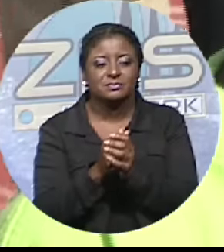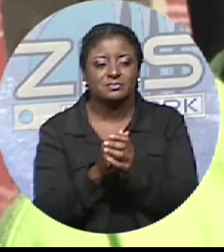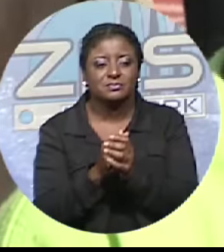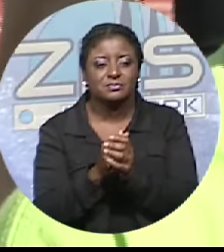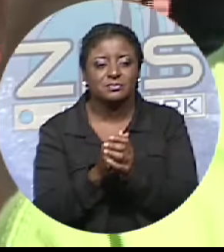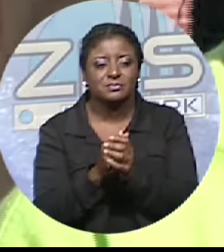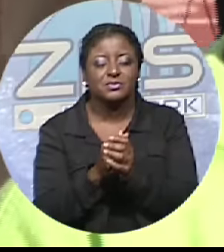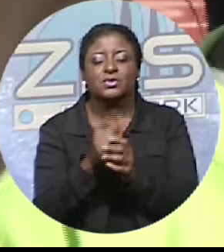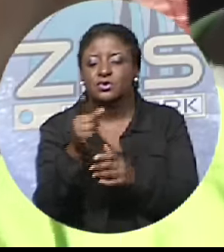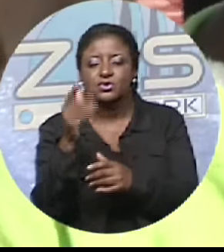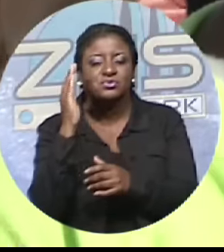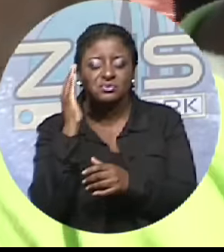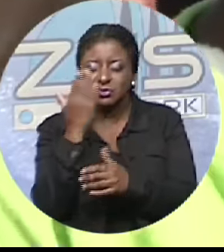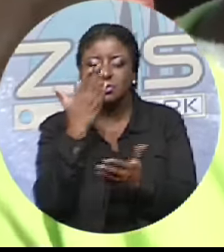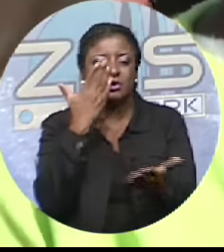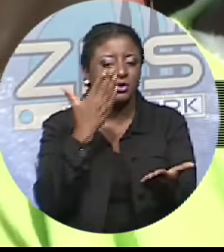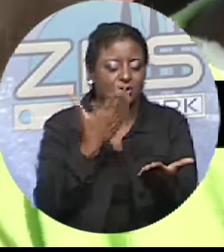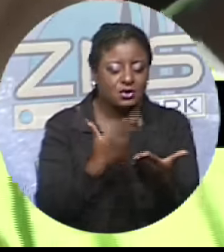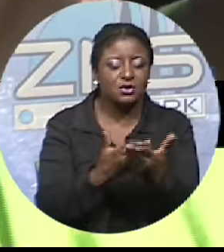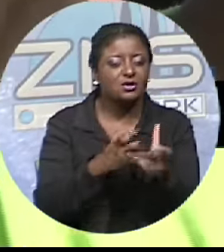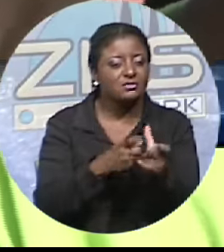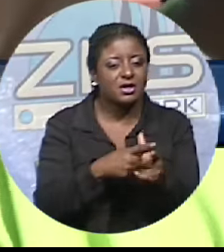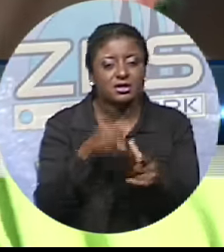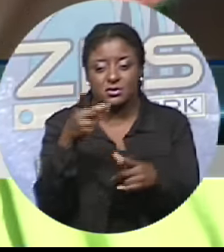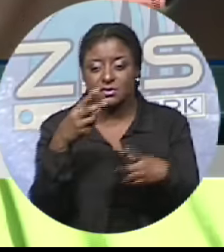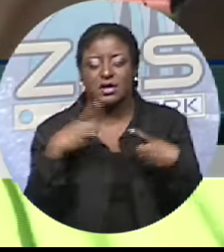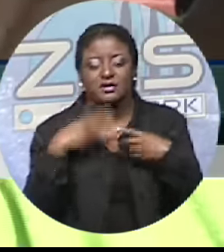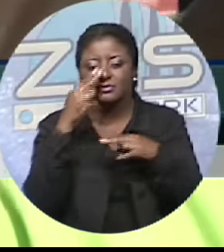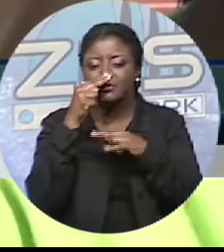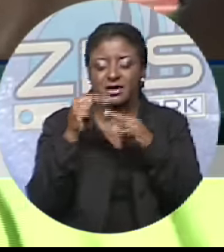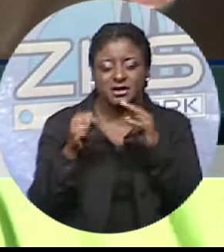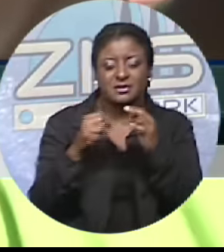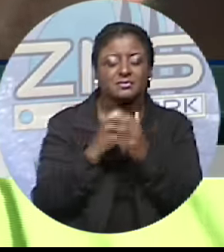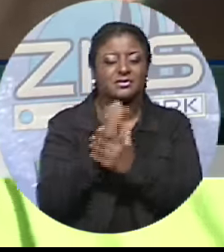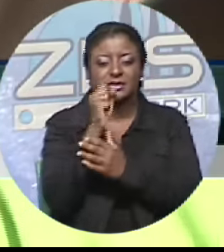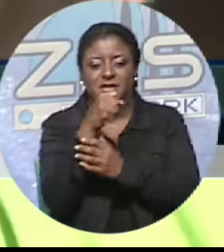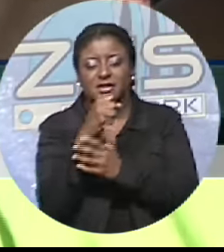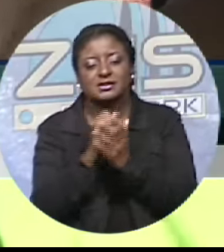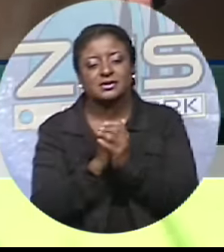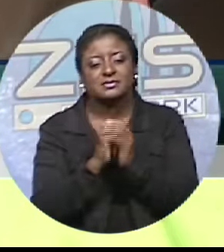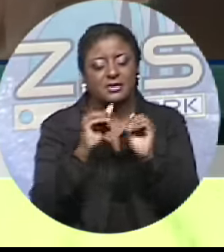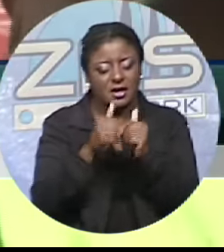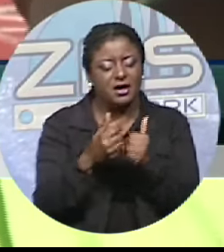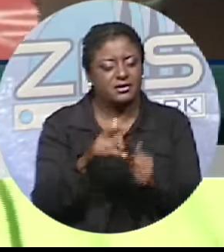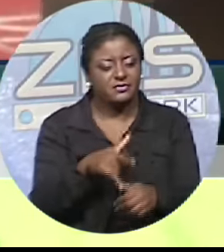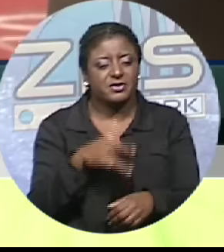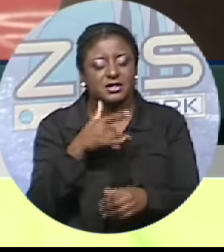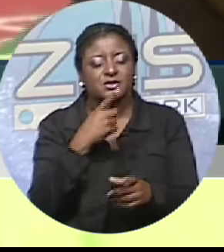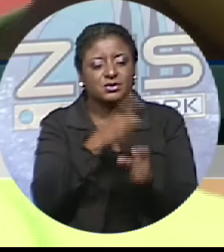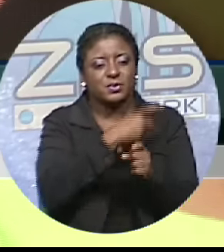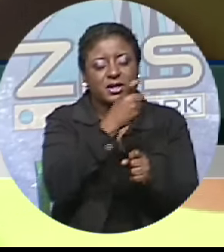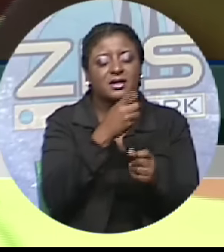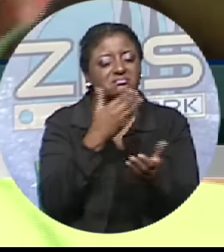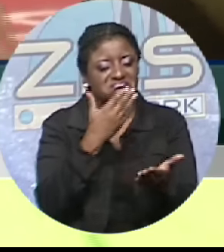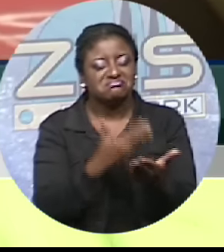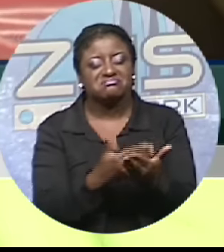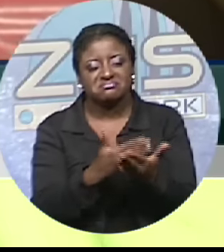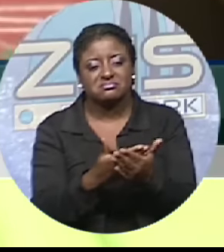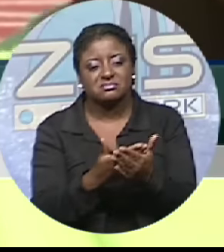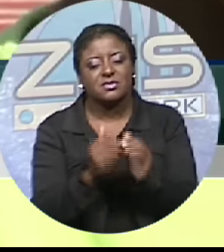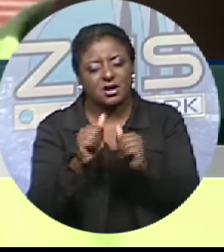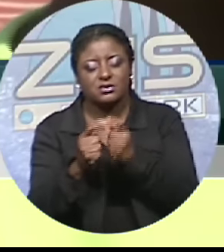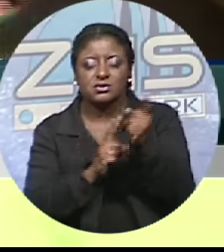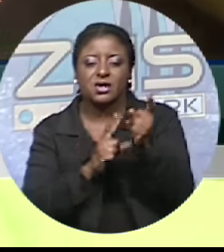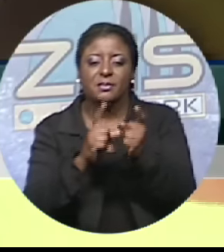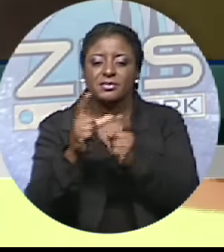Boy, you look good running your race. You had fun? Yes, sir. How it feels winning? Good. How was the